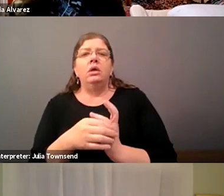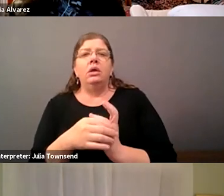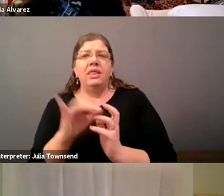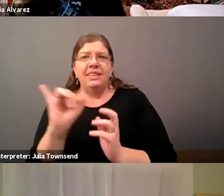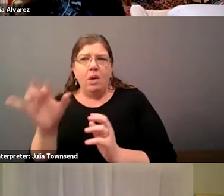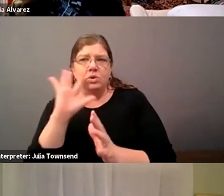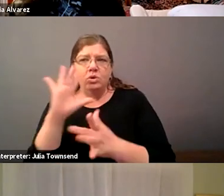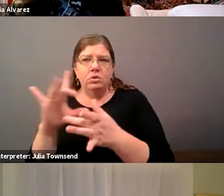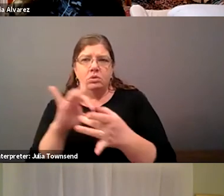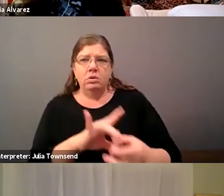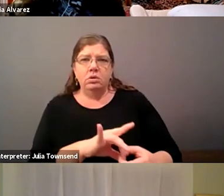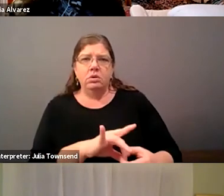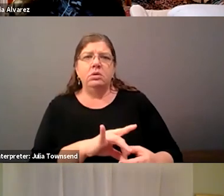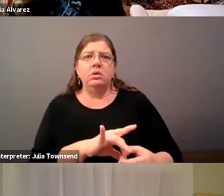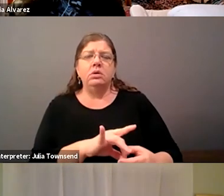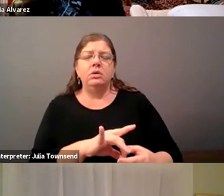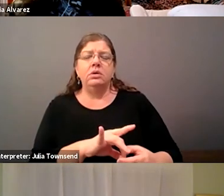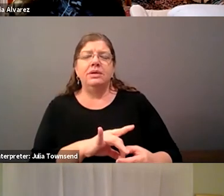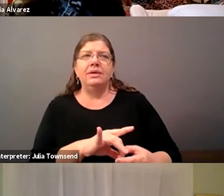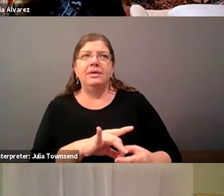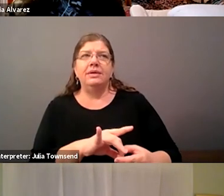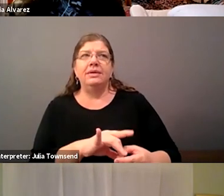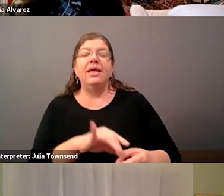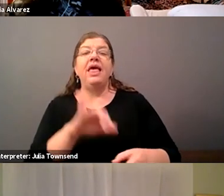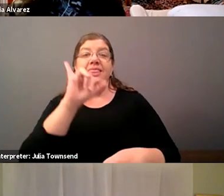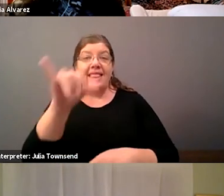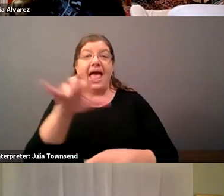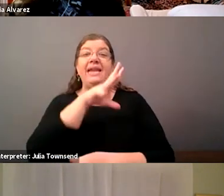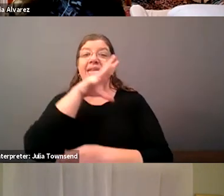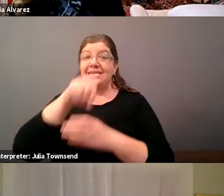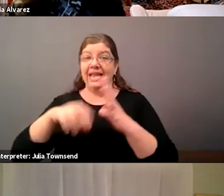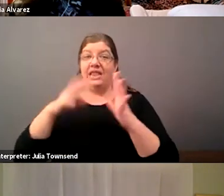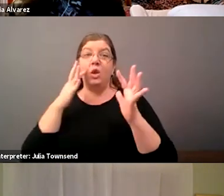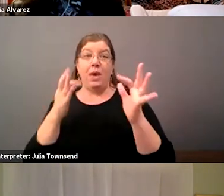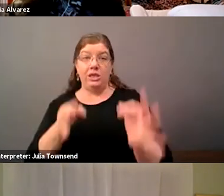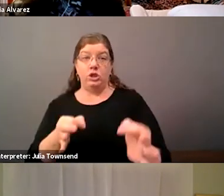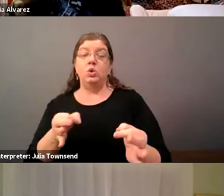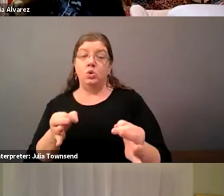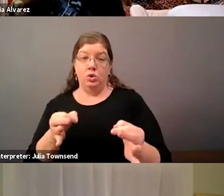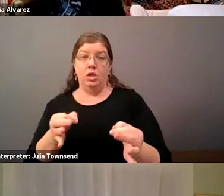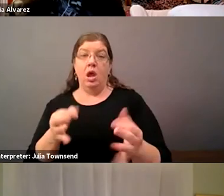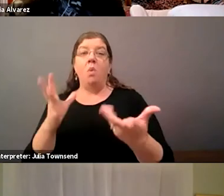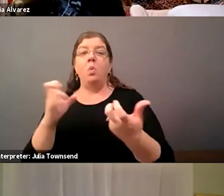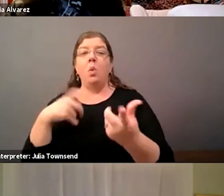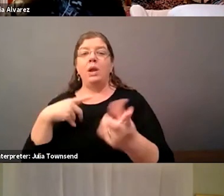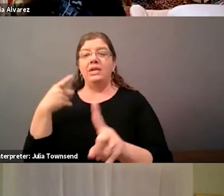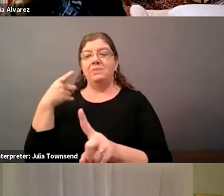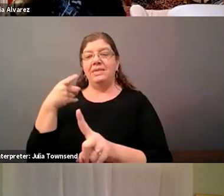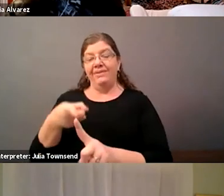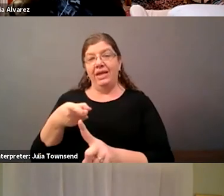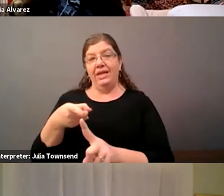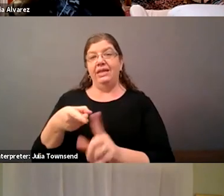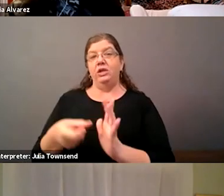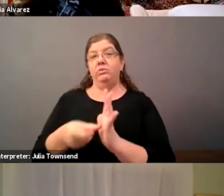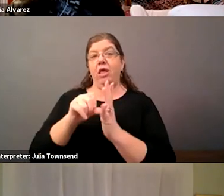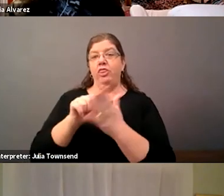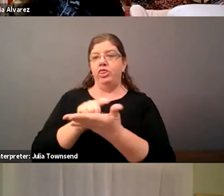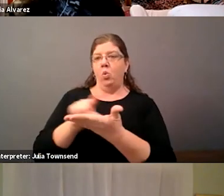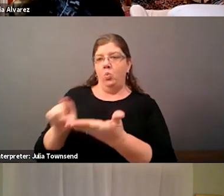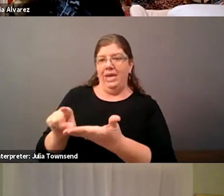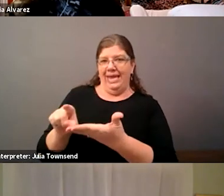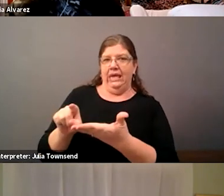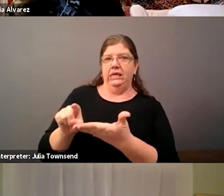believe so well that's in that is in the resolution i think they wanted to specifically point out the week